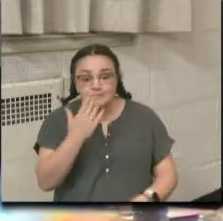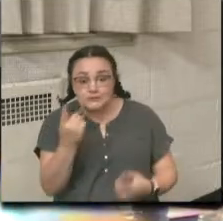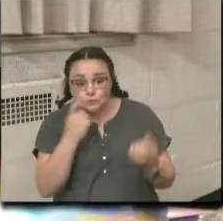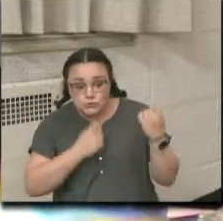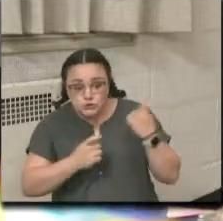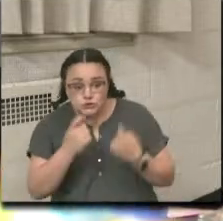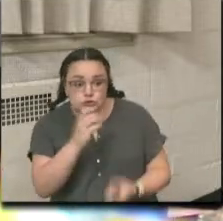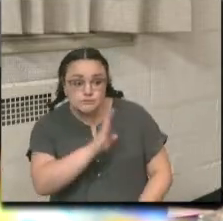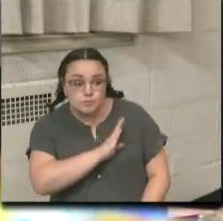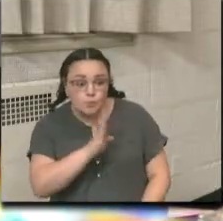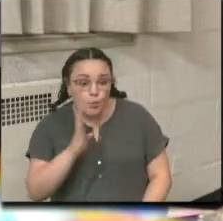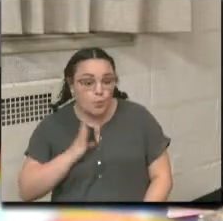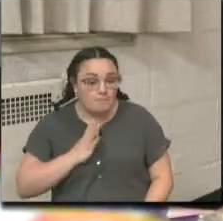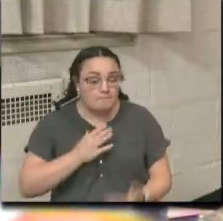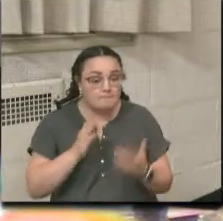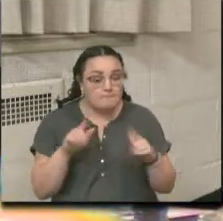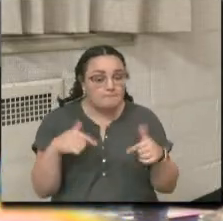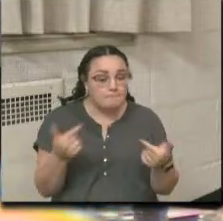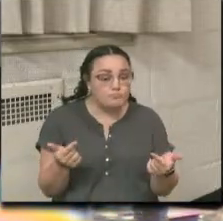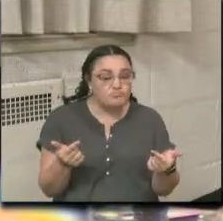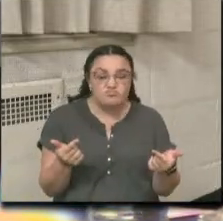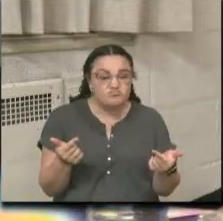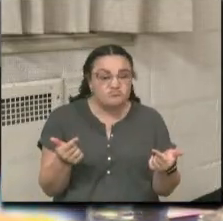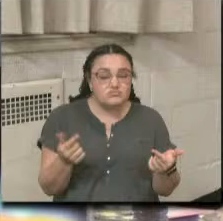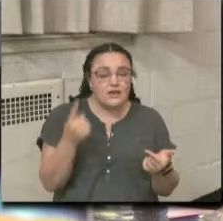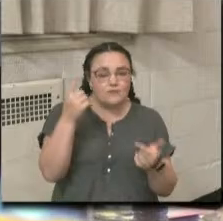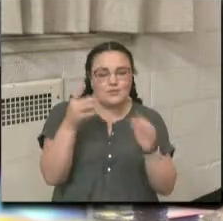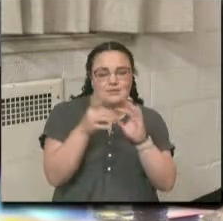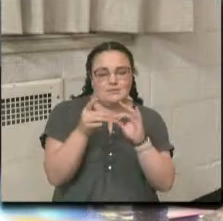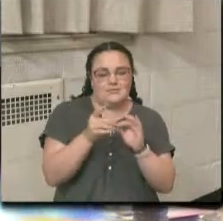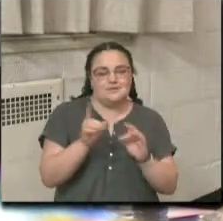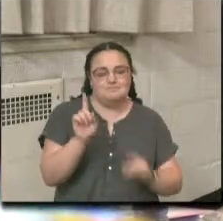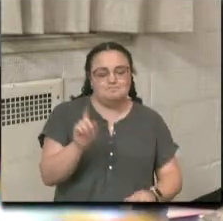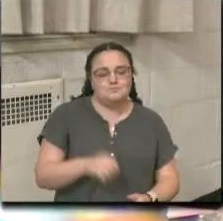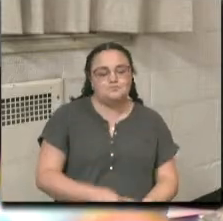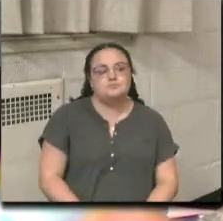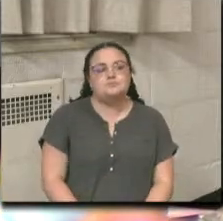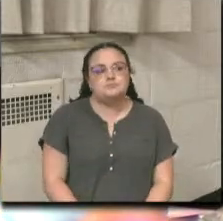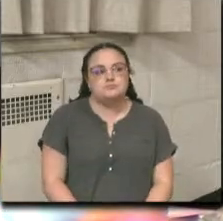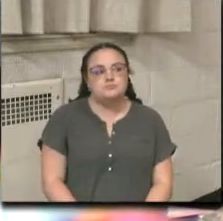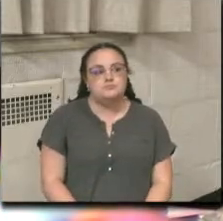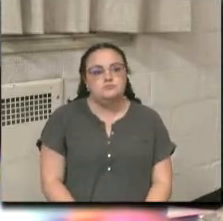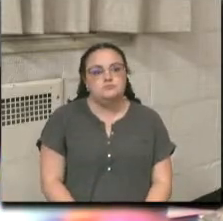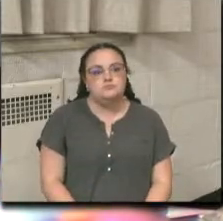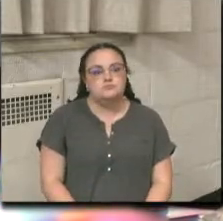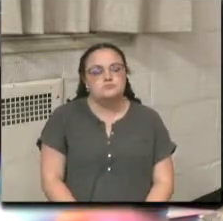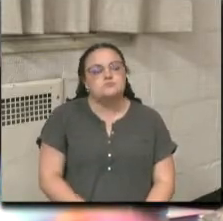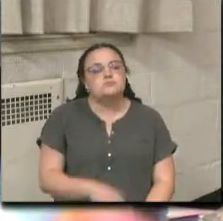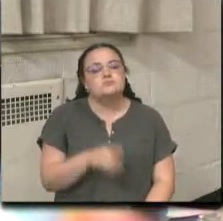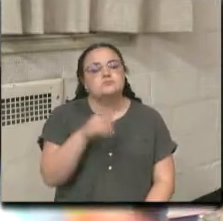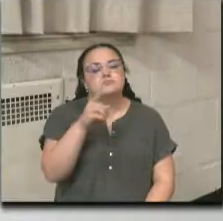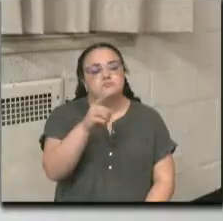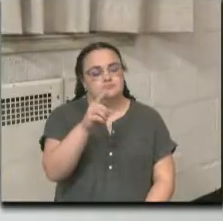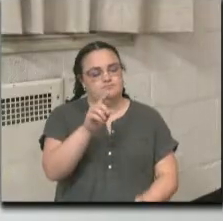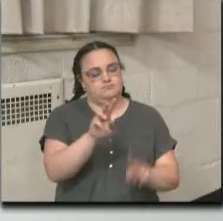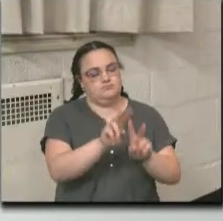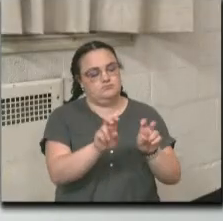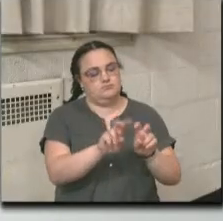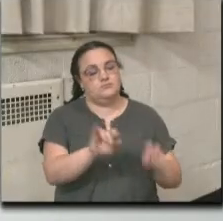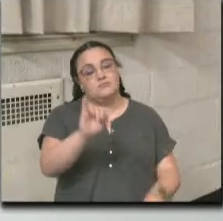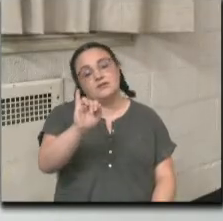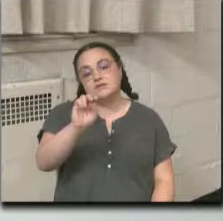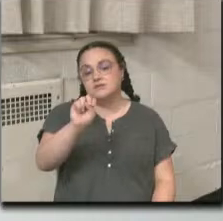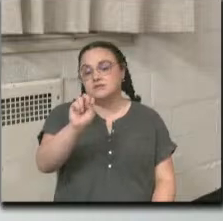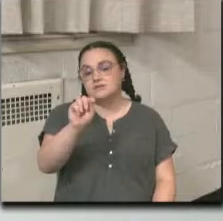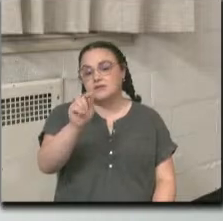members? If not, I have one comment. As you look at the integrity officer,